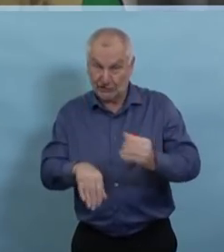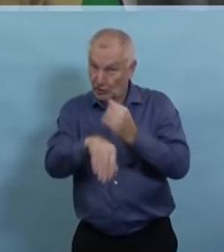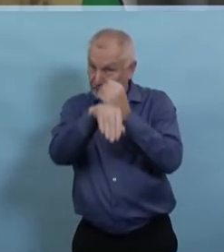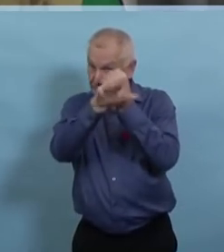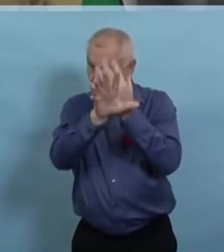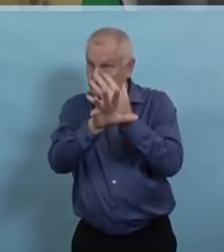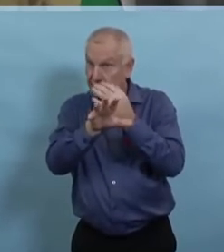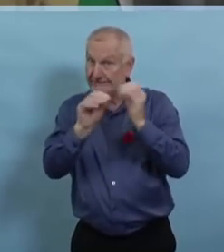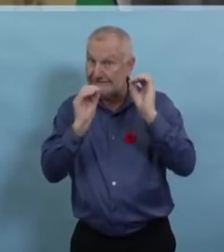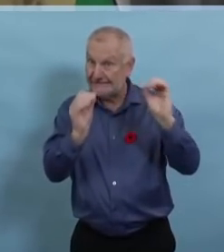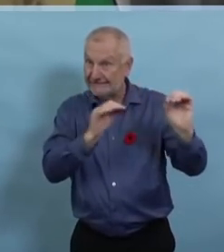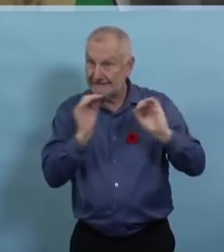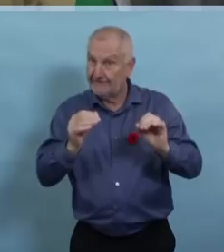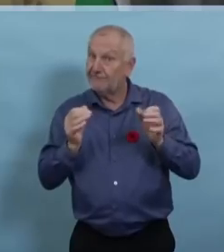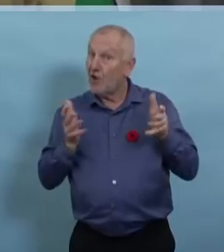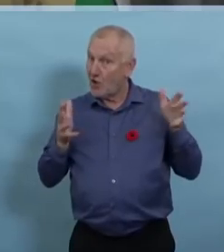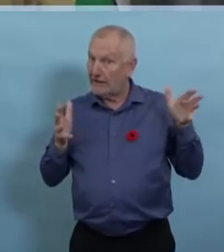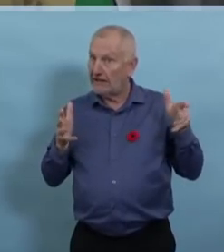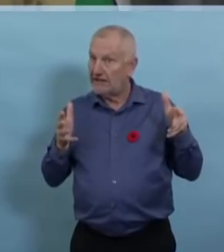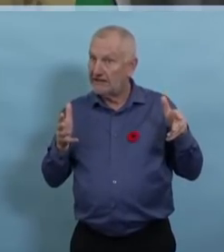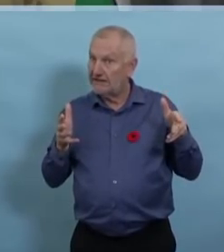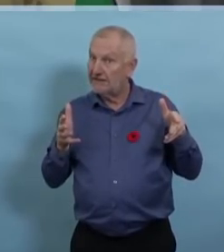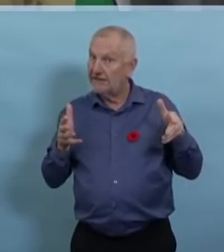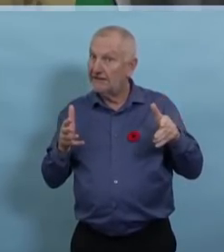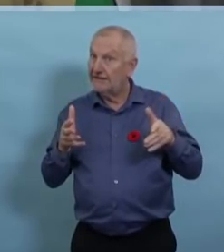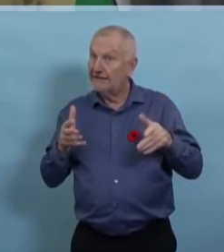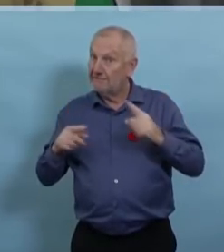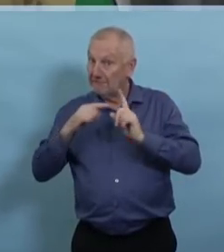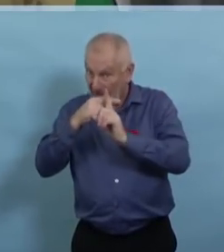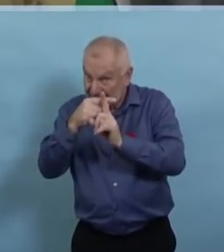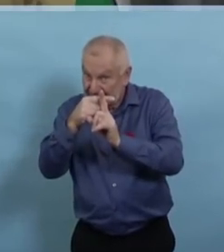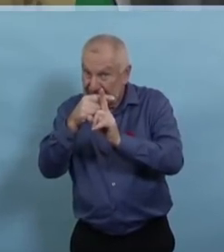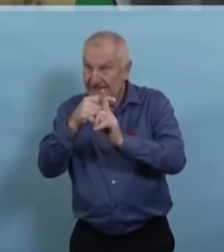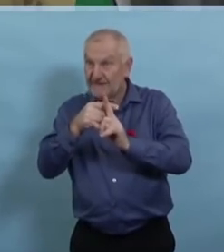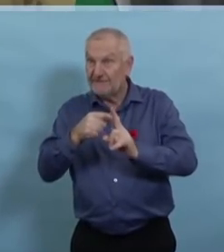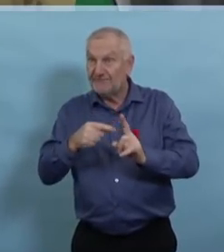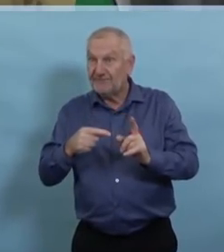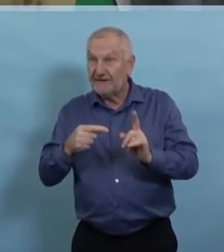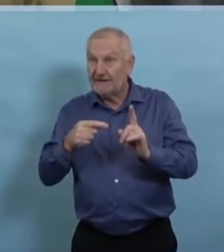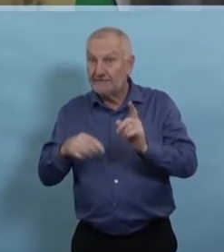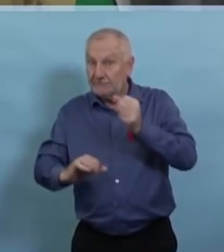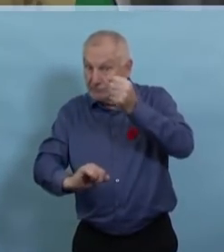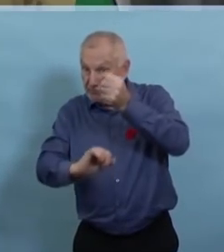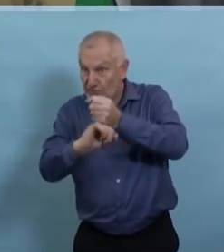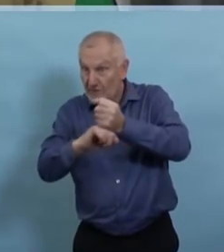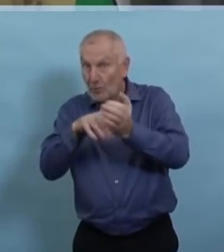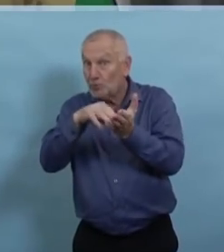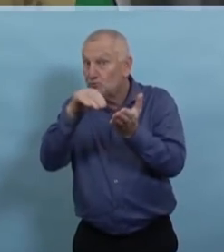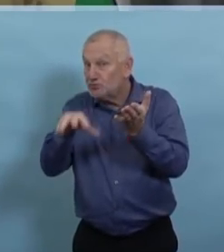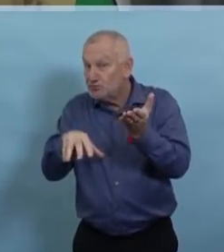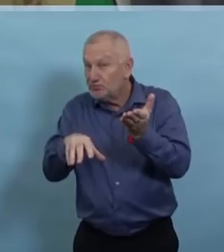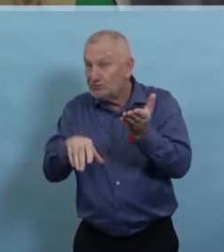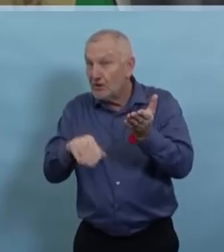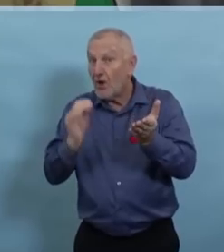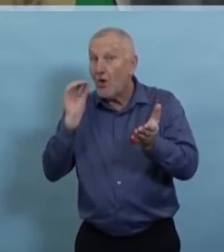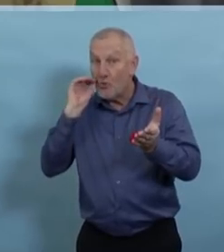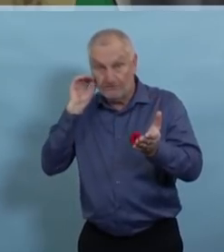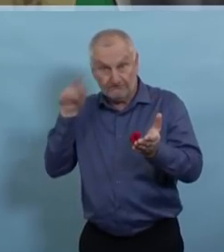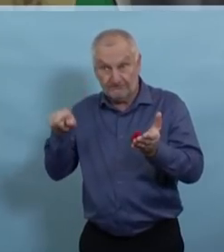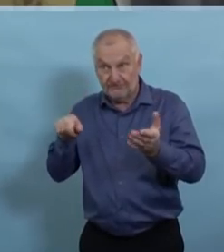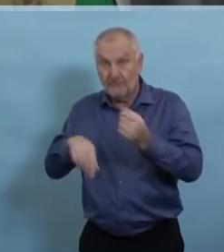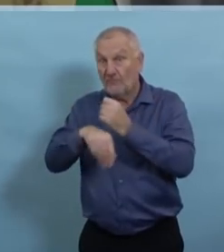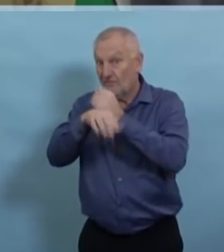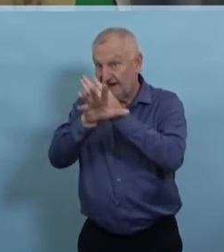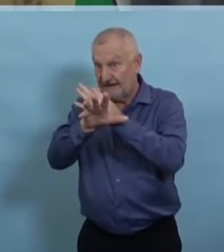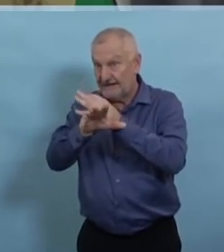It'll be supportive of the students who are at home now with remote learning. It'll be a helpline and a help